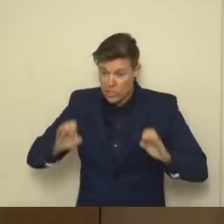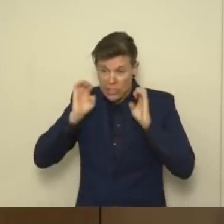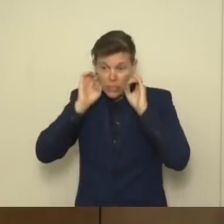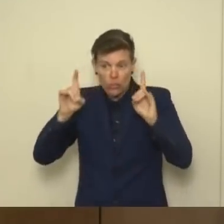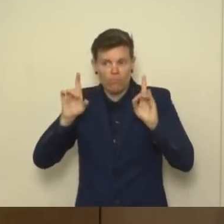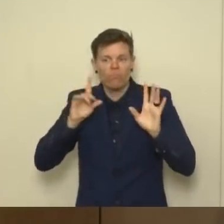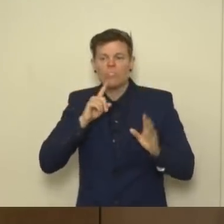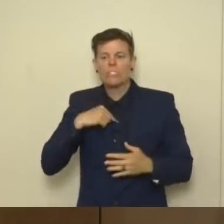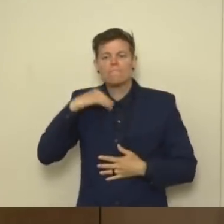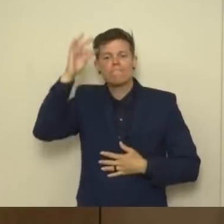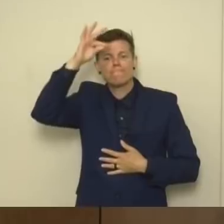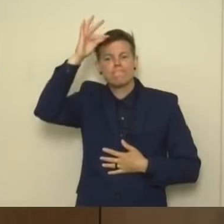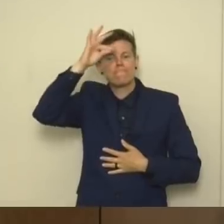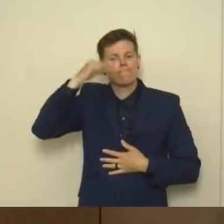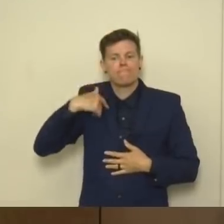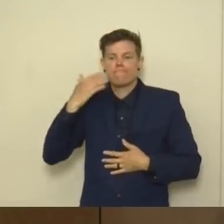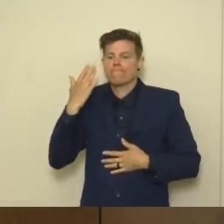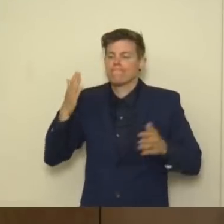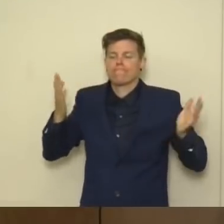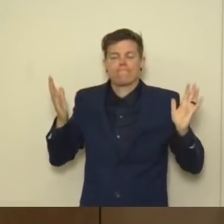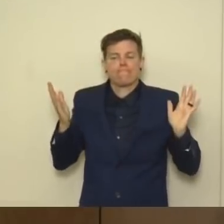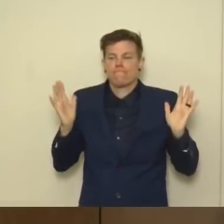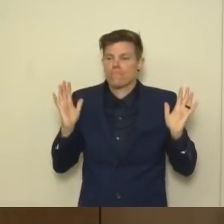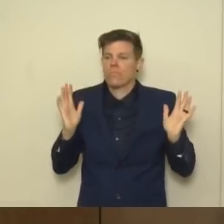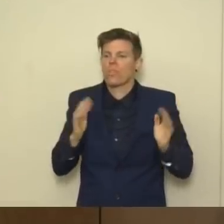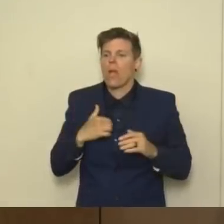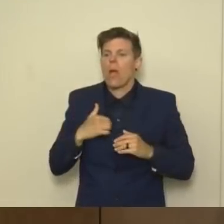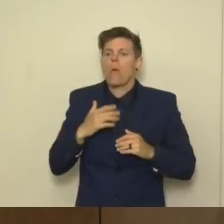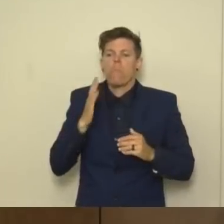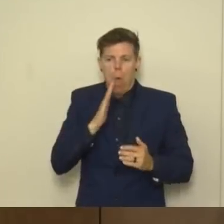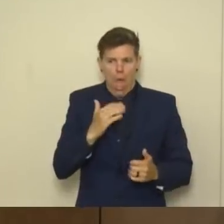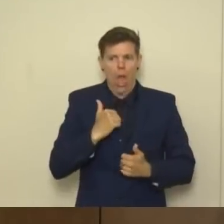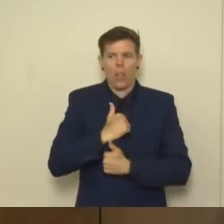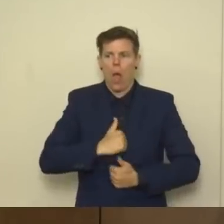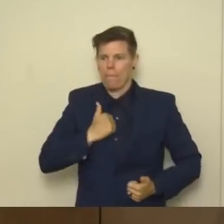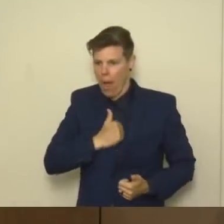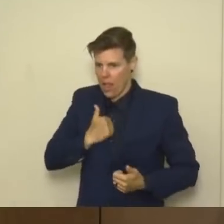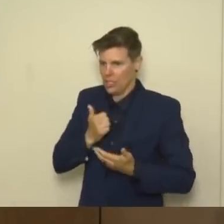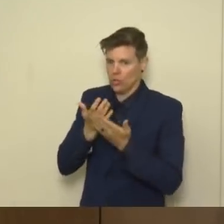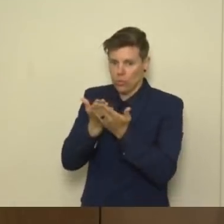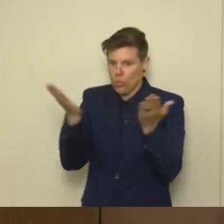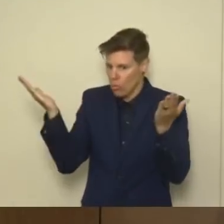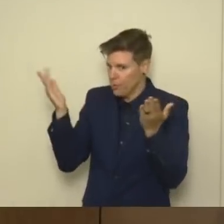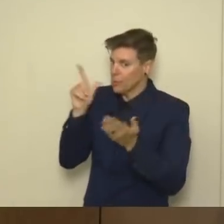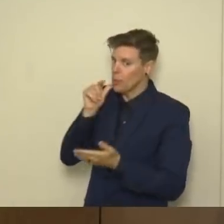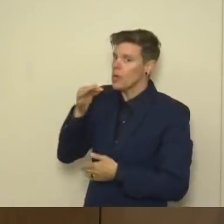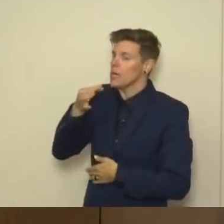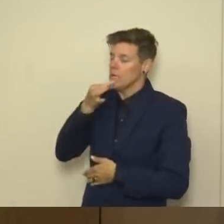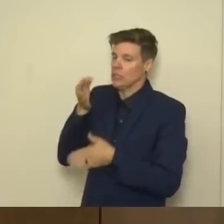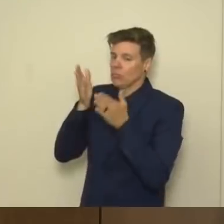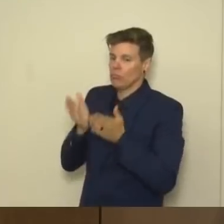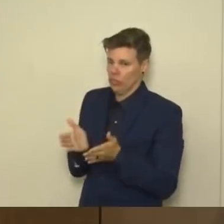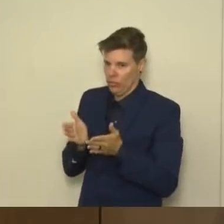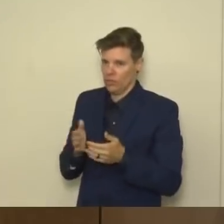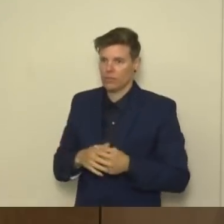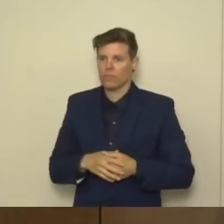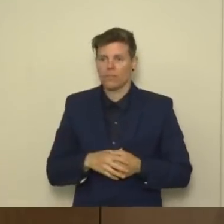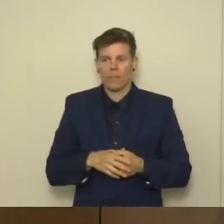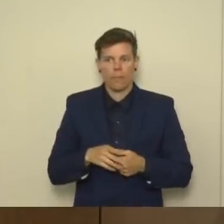to apologize to my experts sitting with me today. They challenged me not to use anecdotal